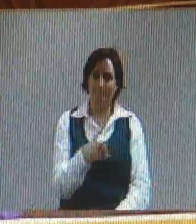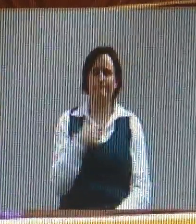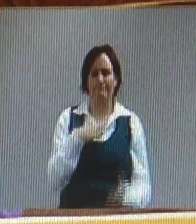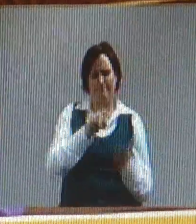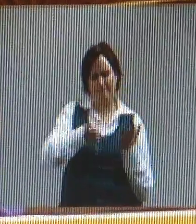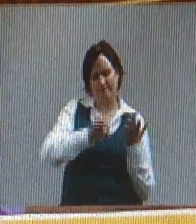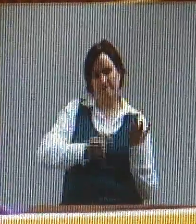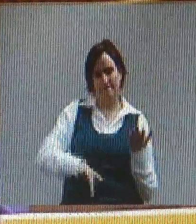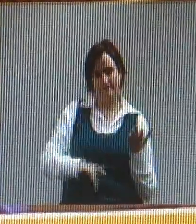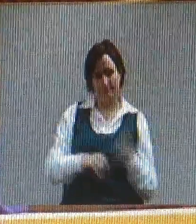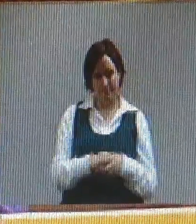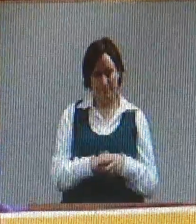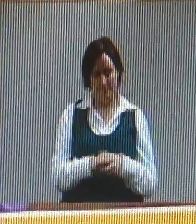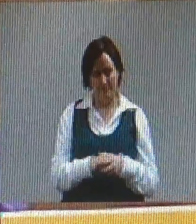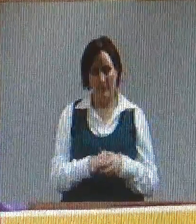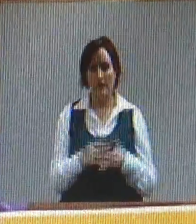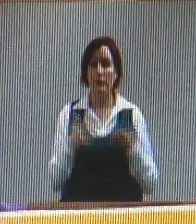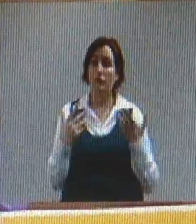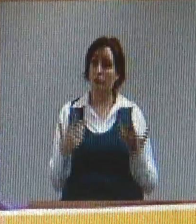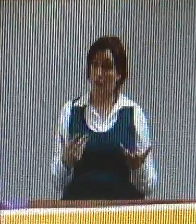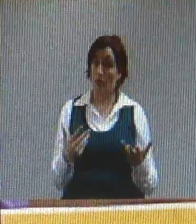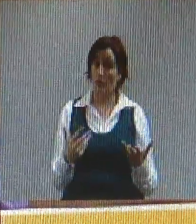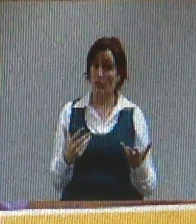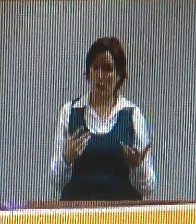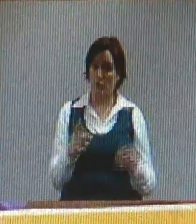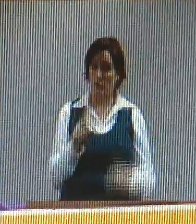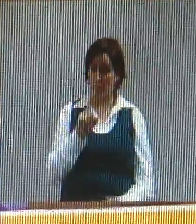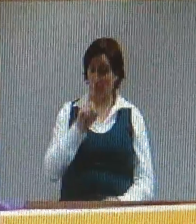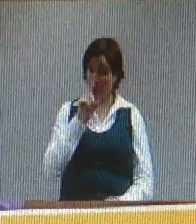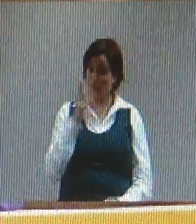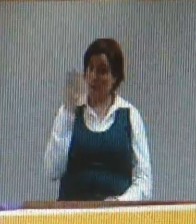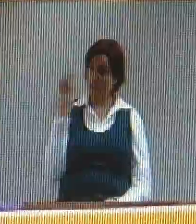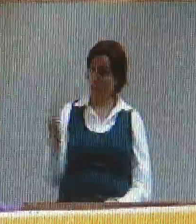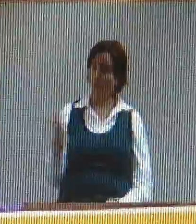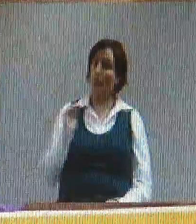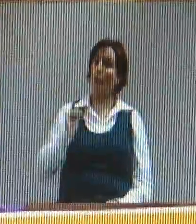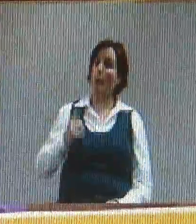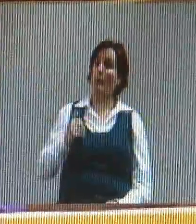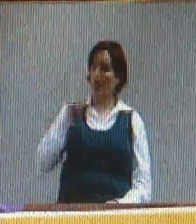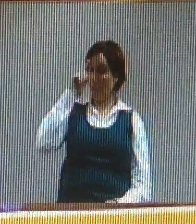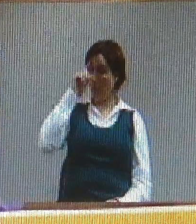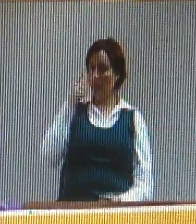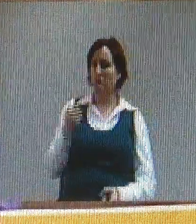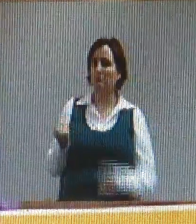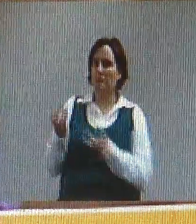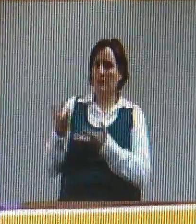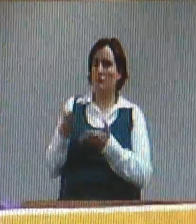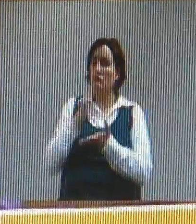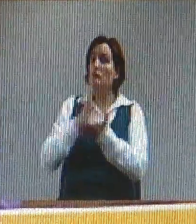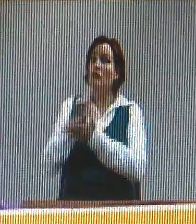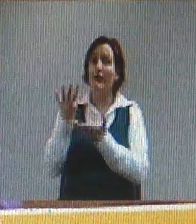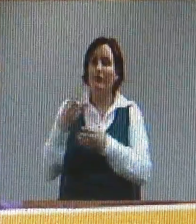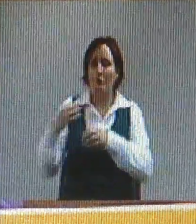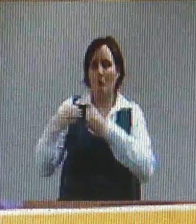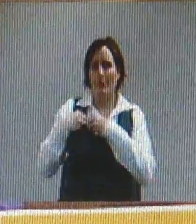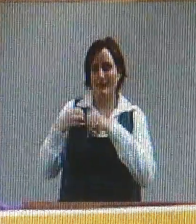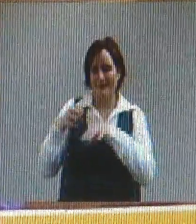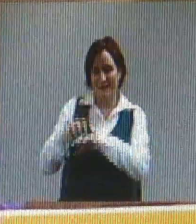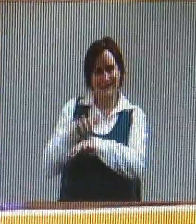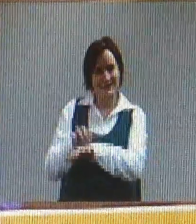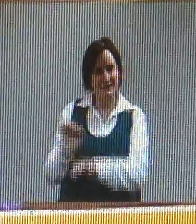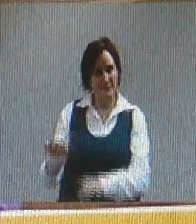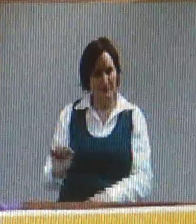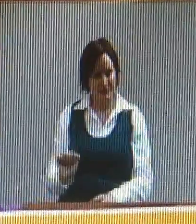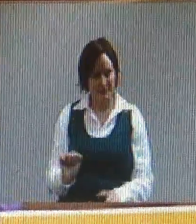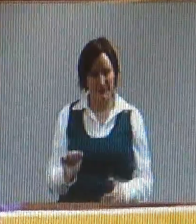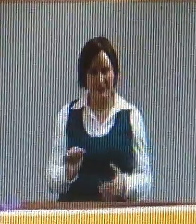minors. Thus, for the first time, Black women were granted property rights. I also